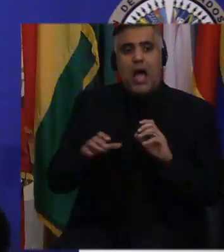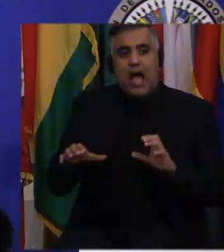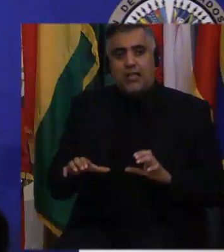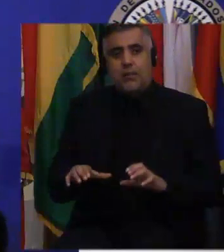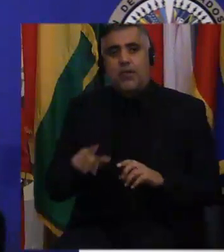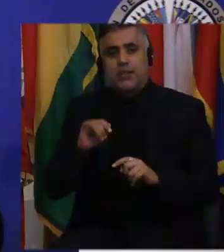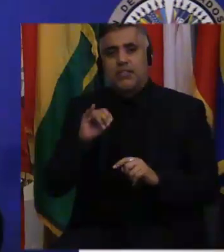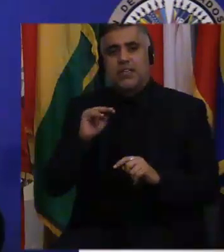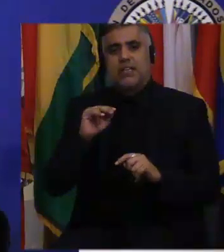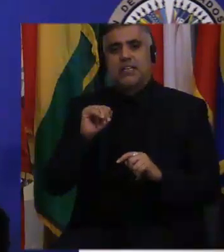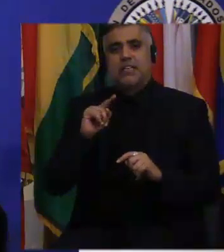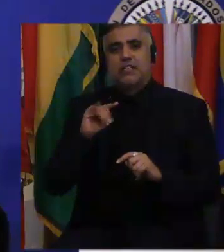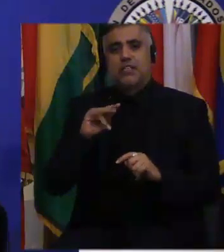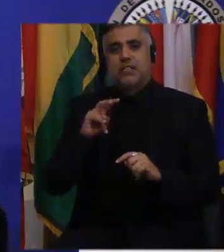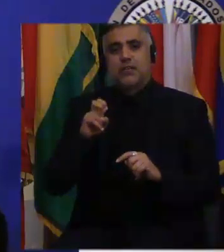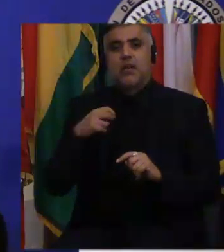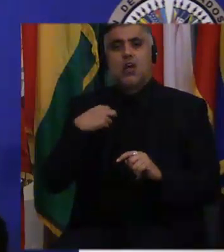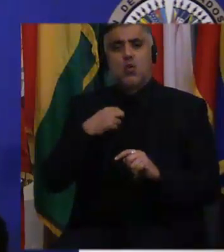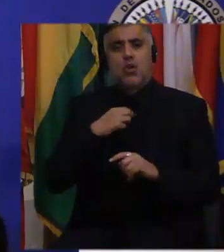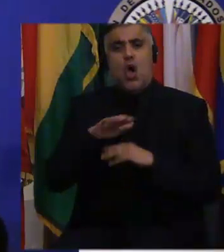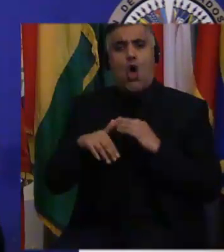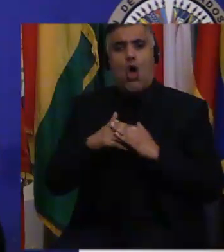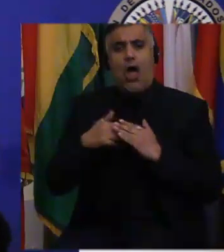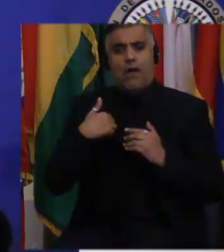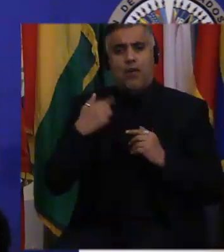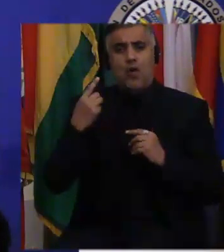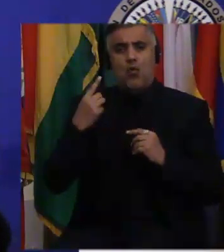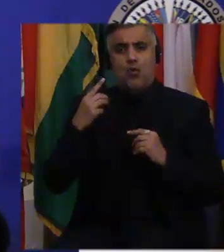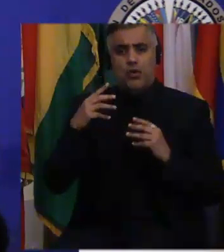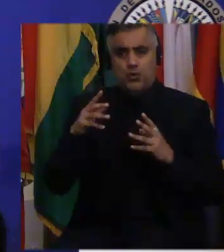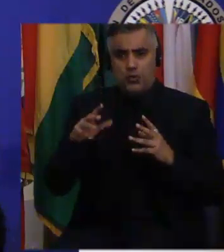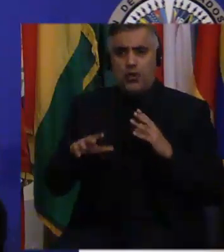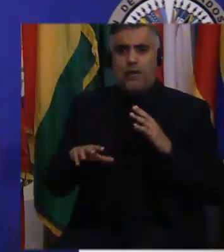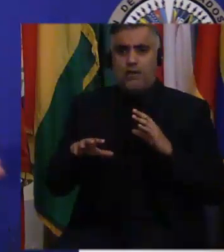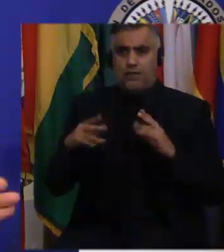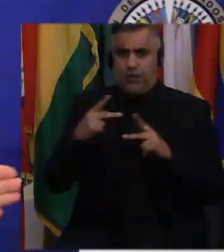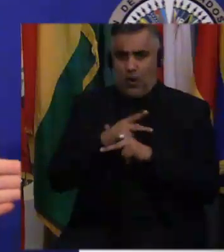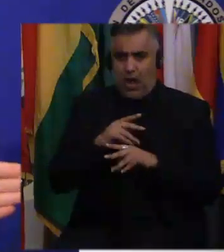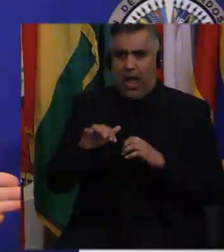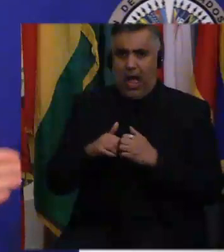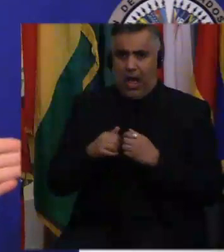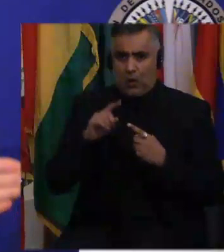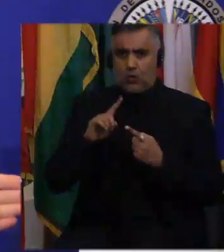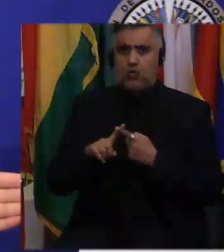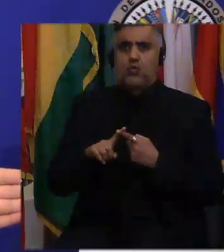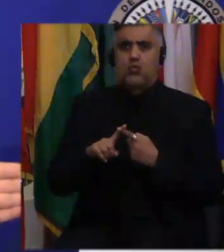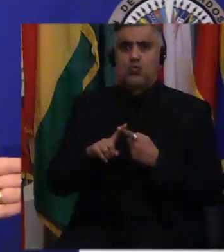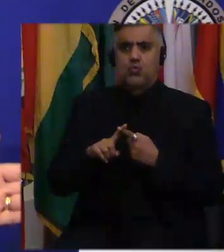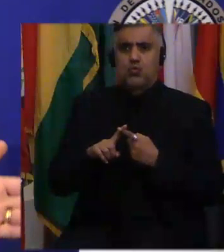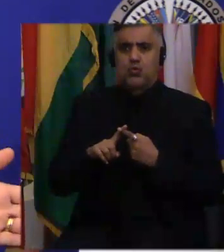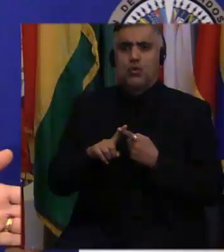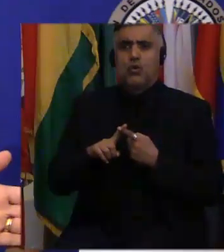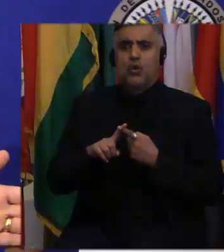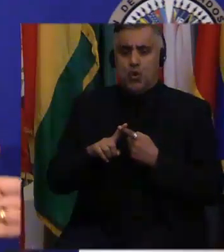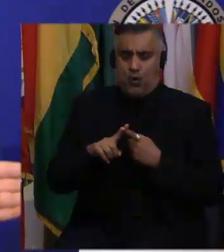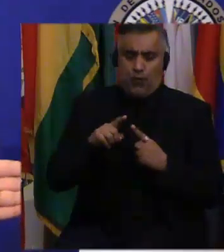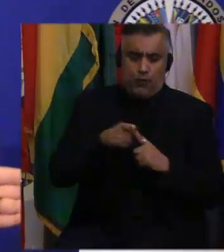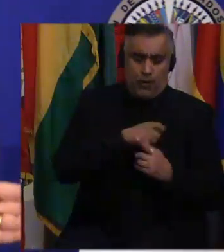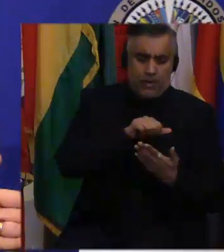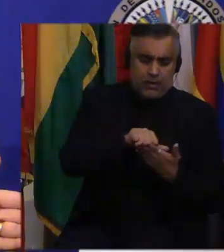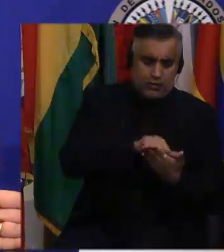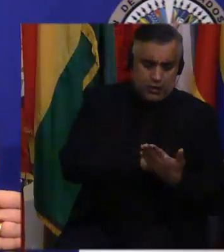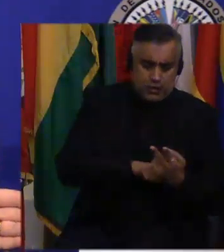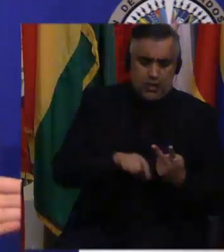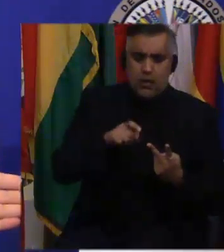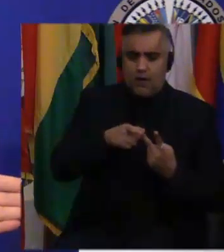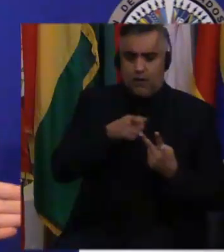this initiative. And we all have to find a way how to really go from agendas,